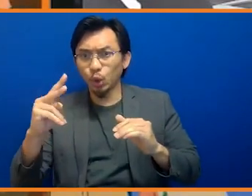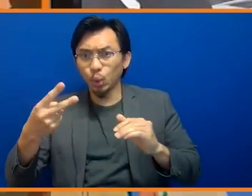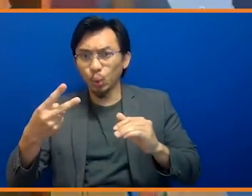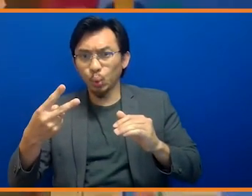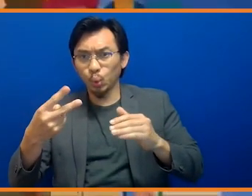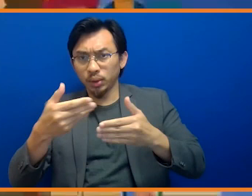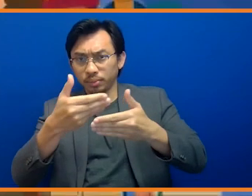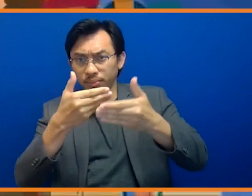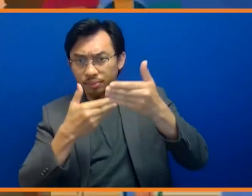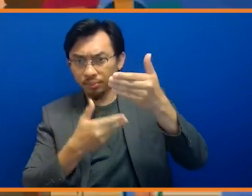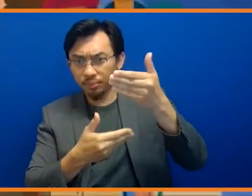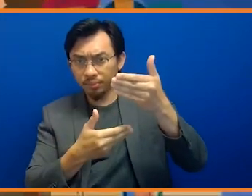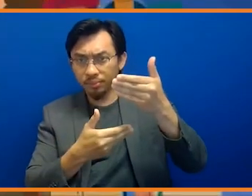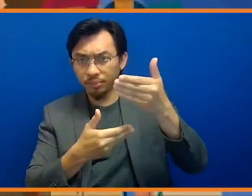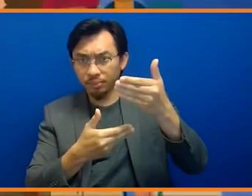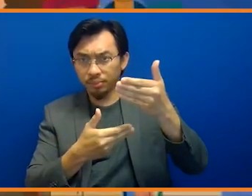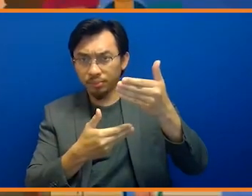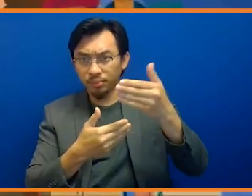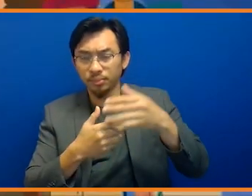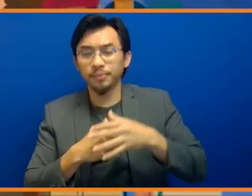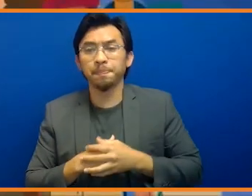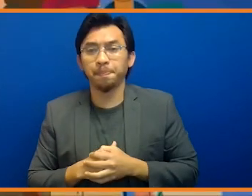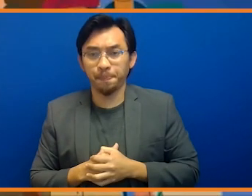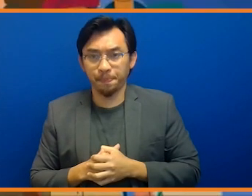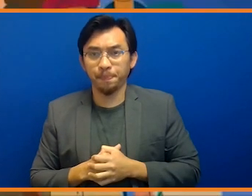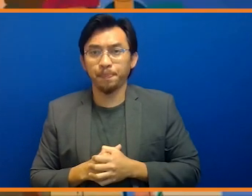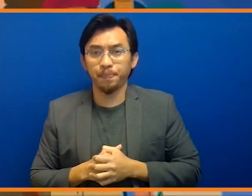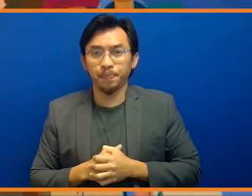slide? Do we have the second slide?